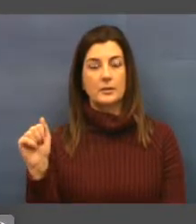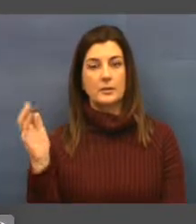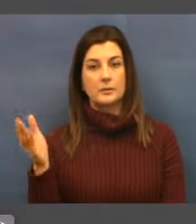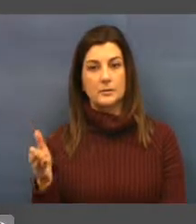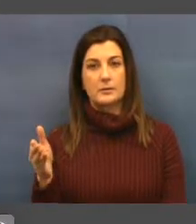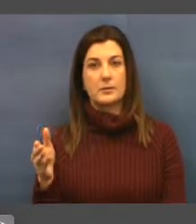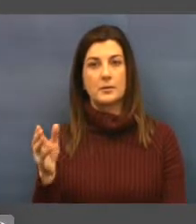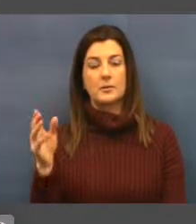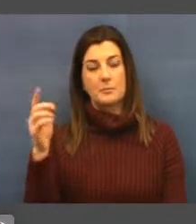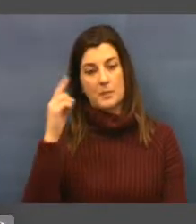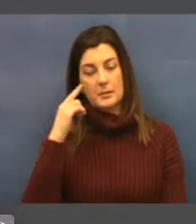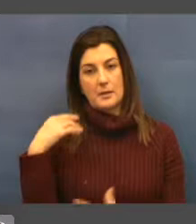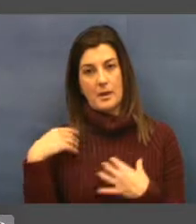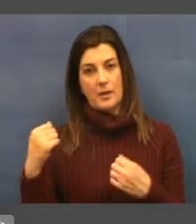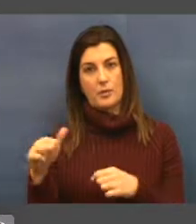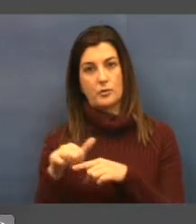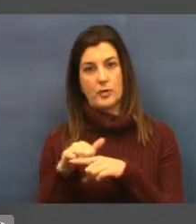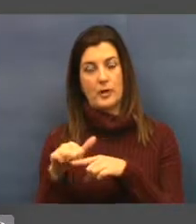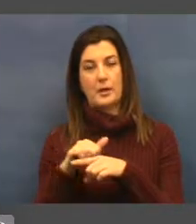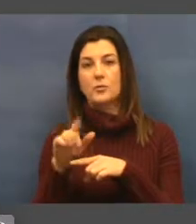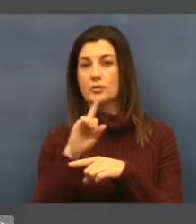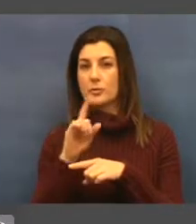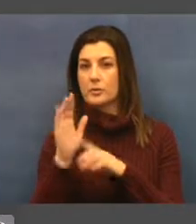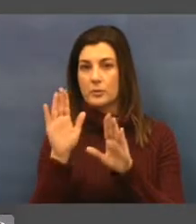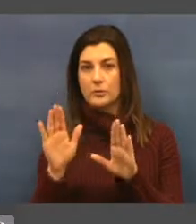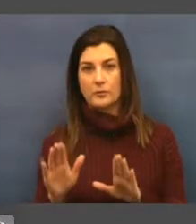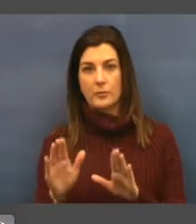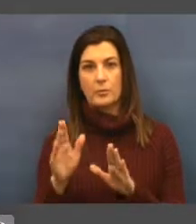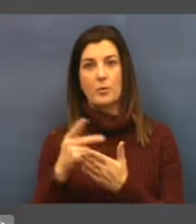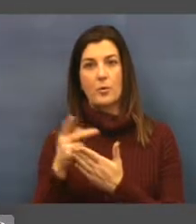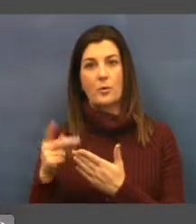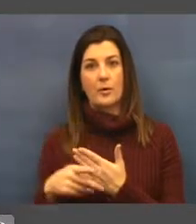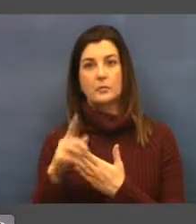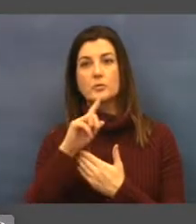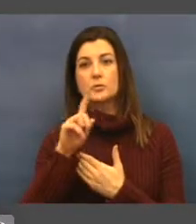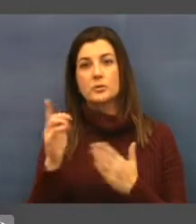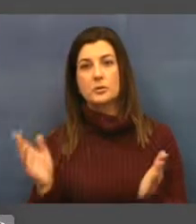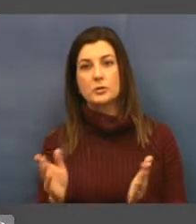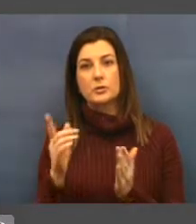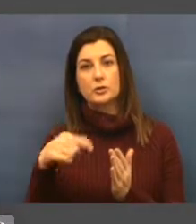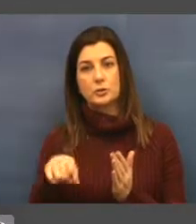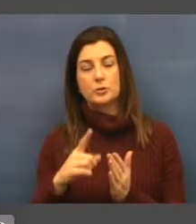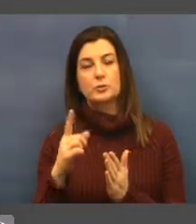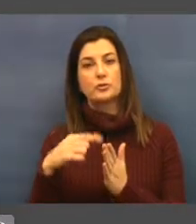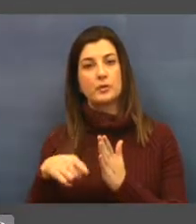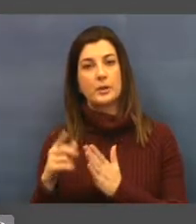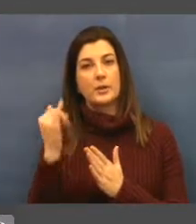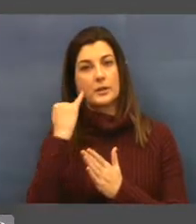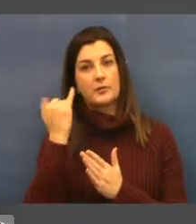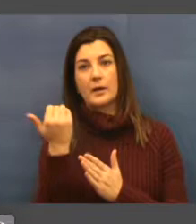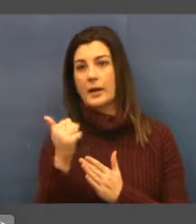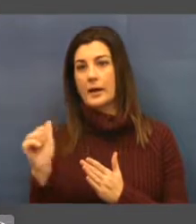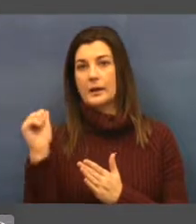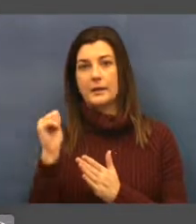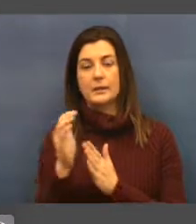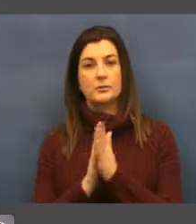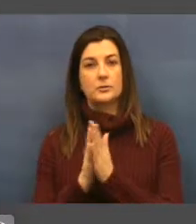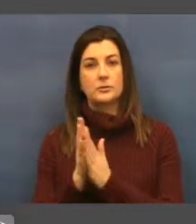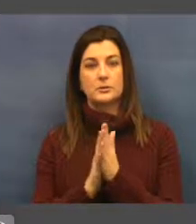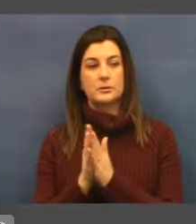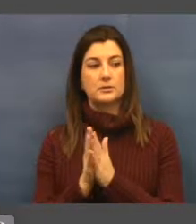bowvalleycollege.ca/mental health training. They're really great programs, and I really encourage you to check them out if you have any interest at all.